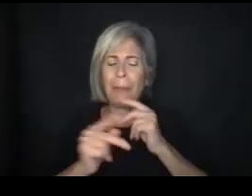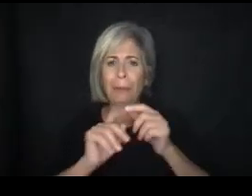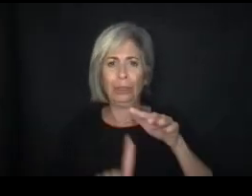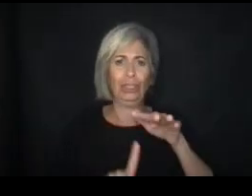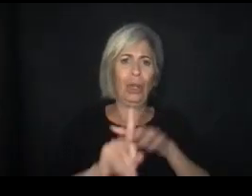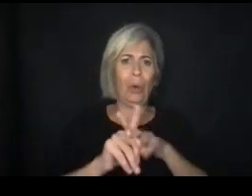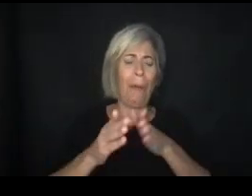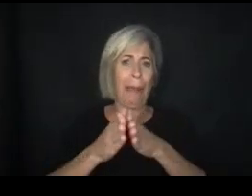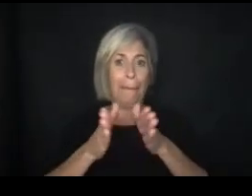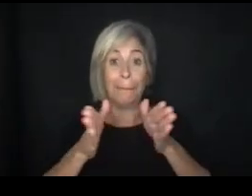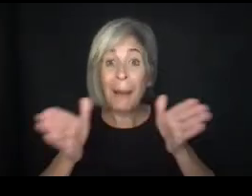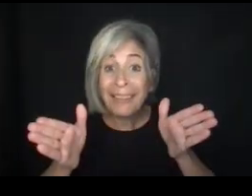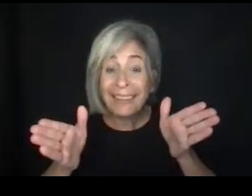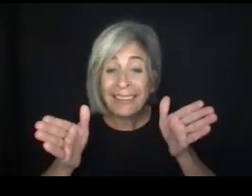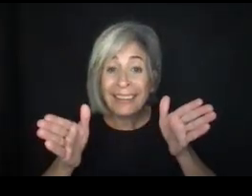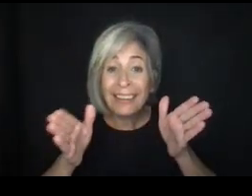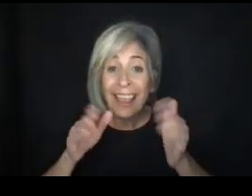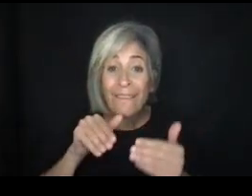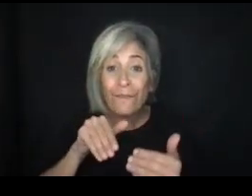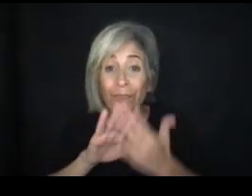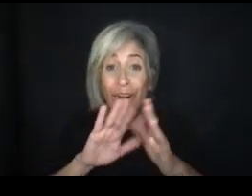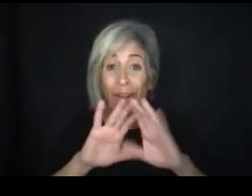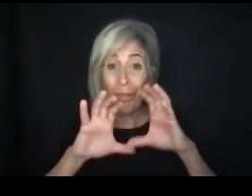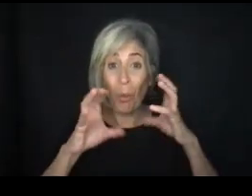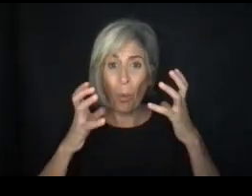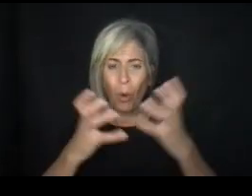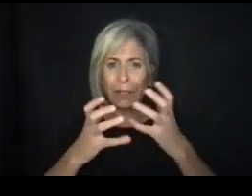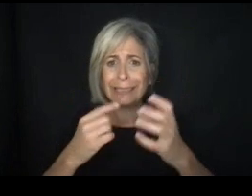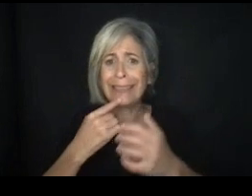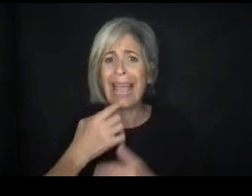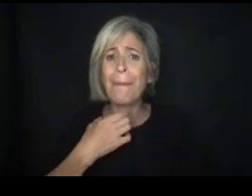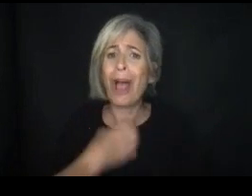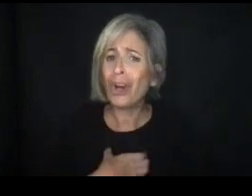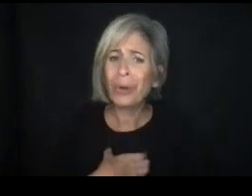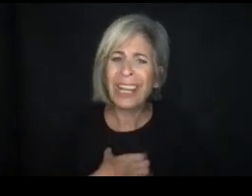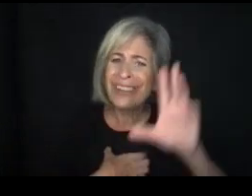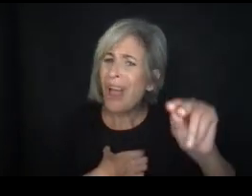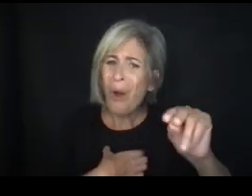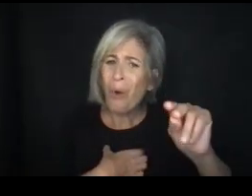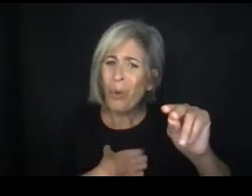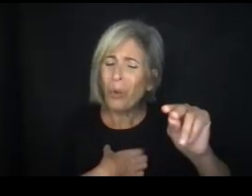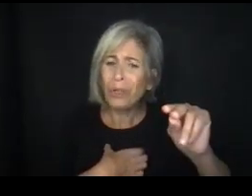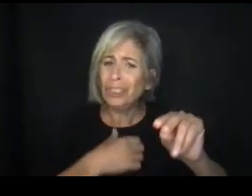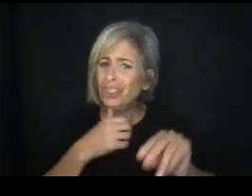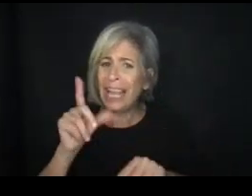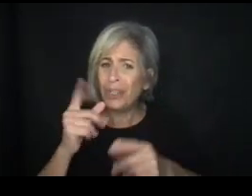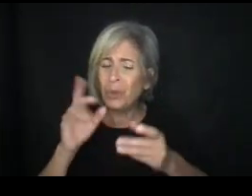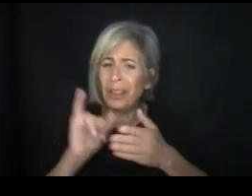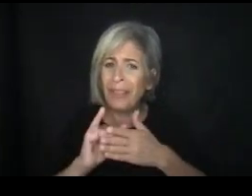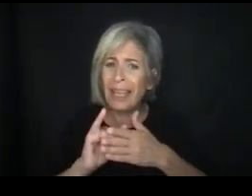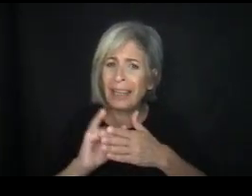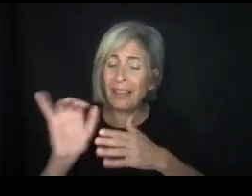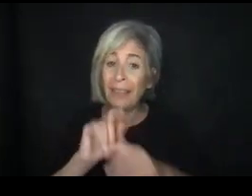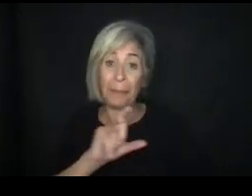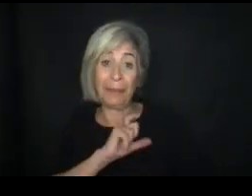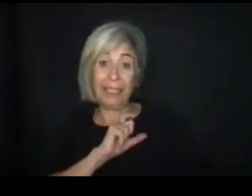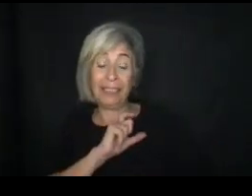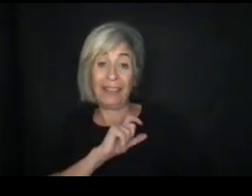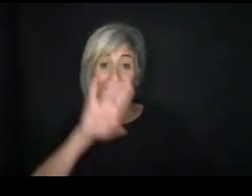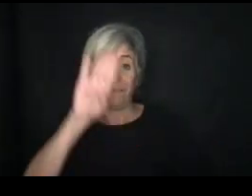public, in front of the world and say, I'm hungry. You shouldn't do it like that. Why don't you do it like you give the police and firemen